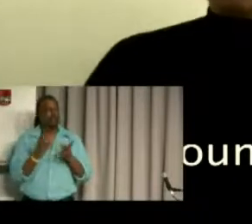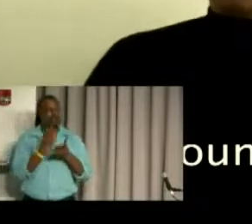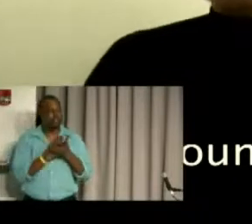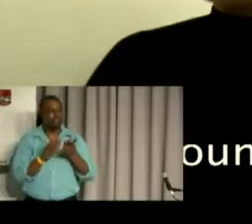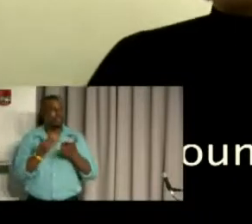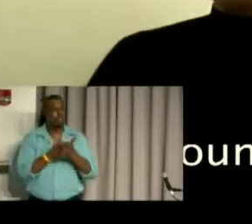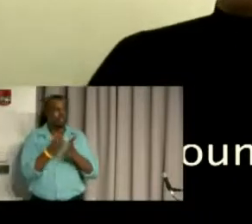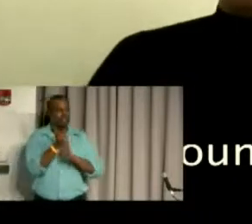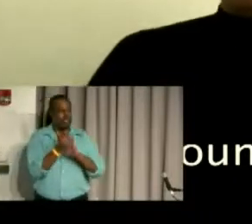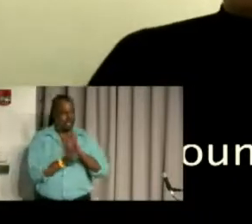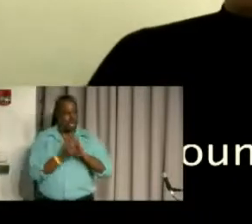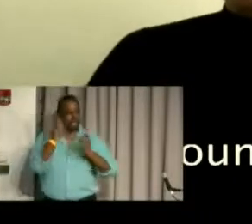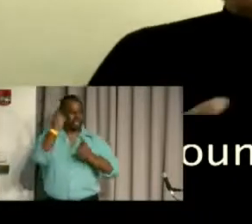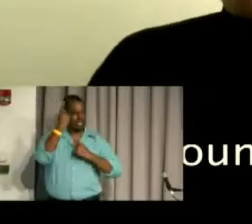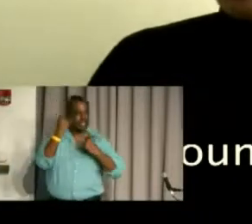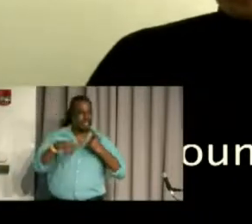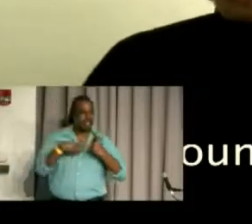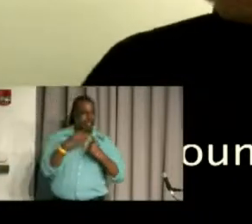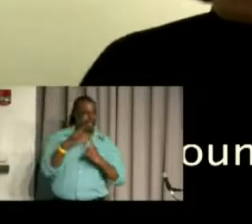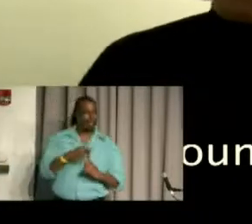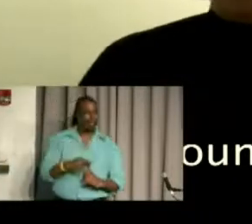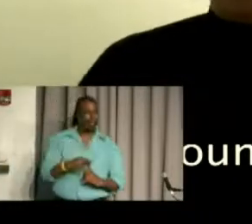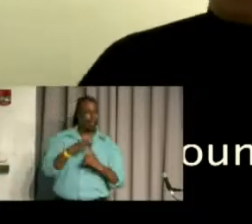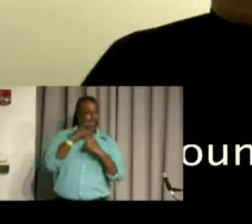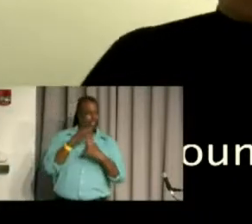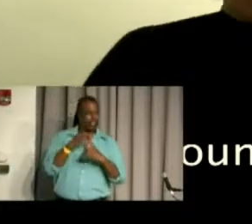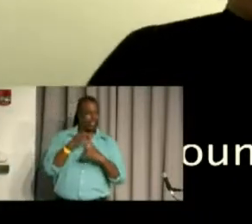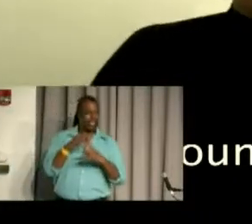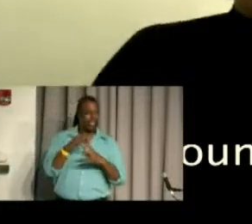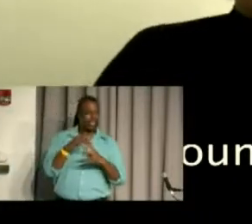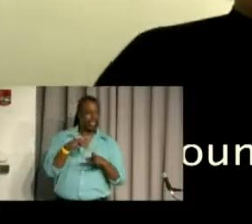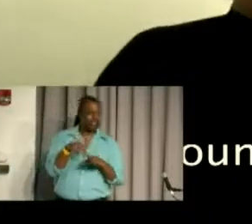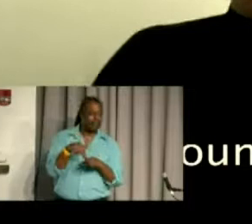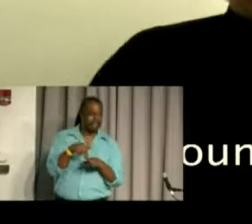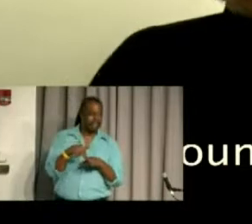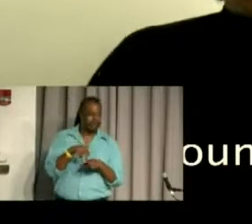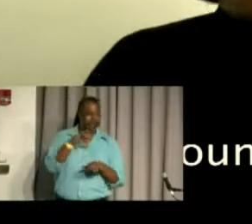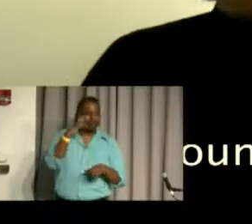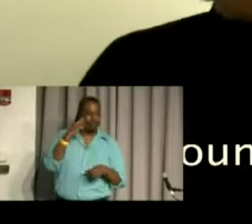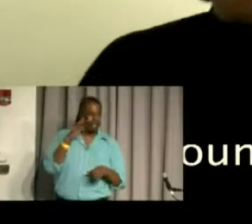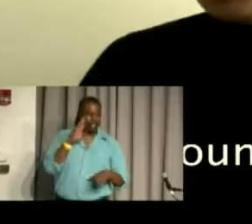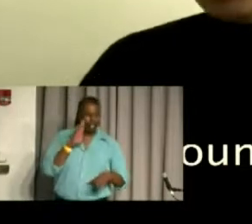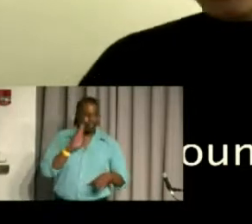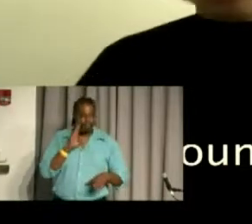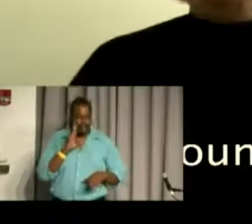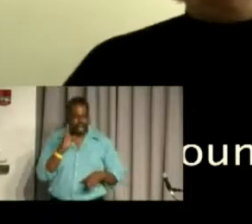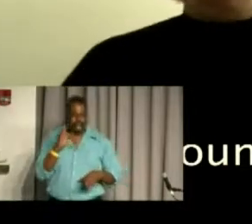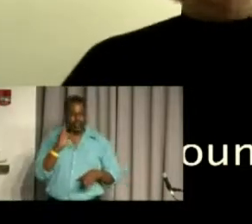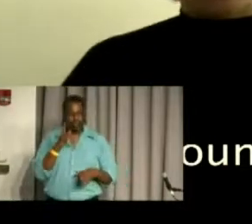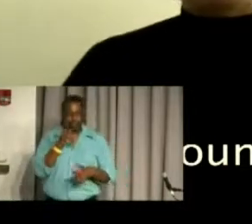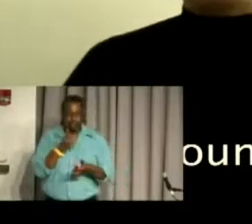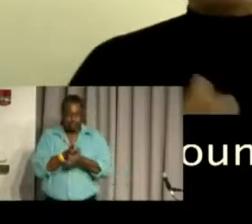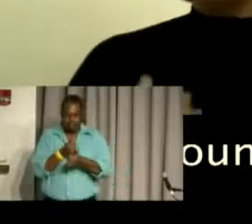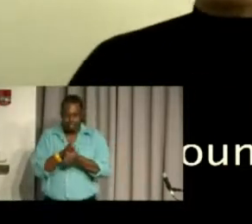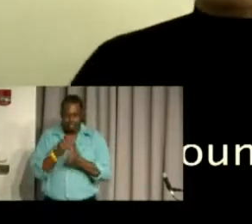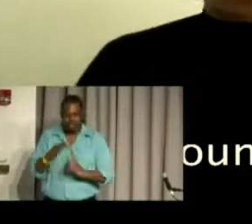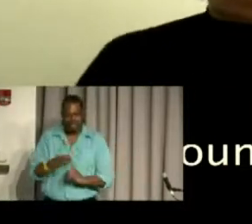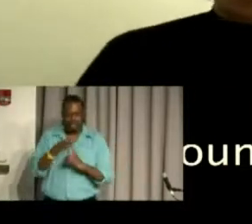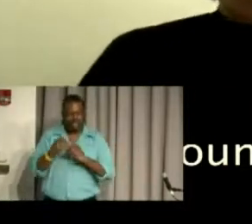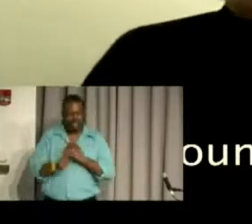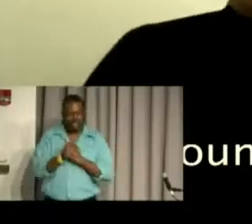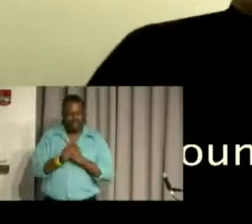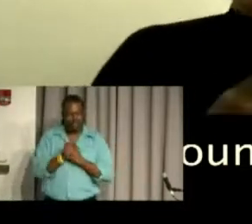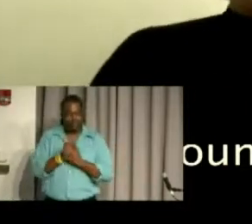into consideration the unique precarity of Black burial grounds, which are themselves uniquely threatened by present-day